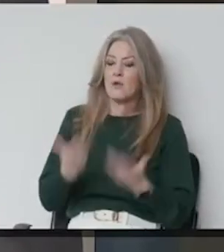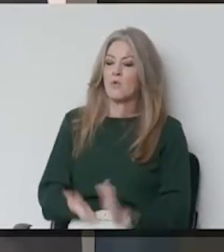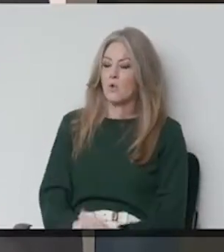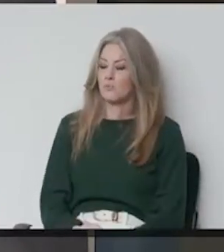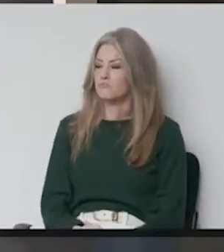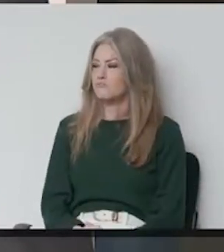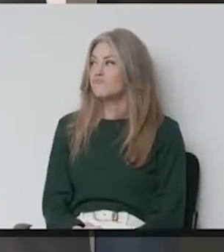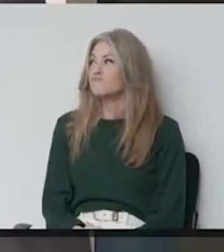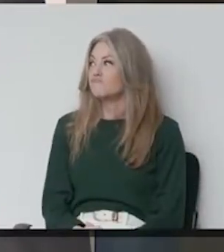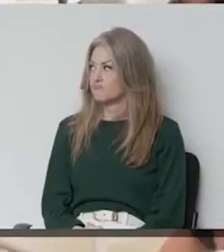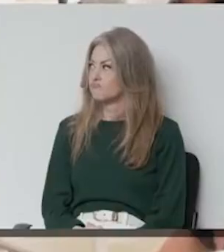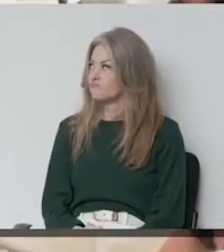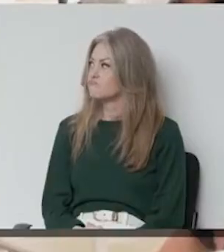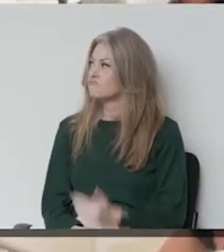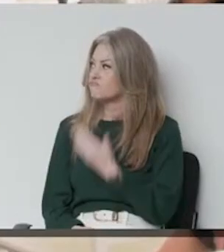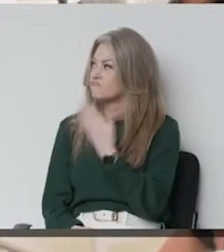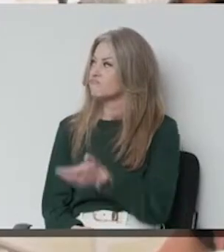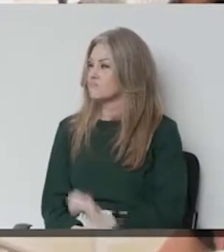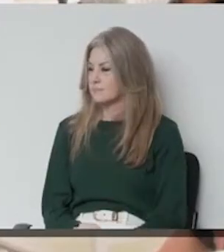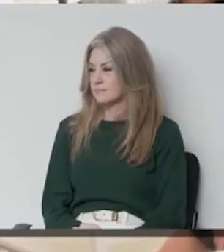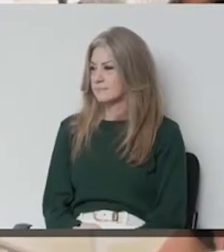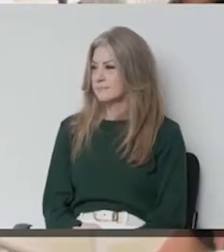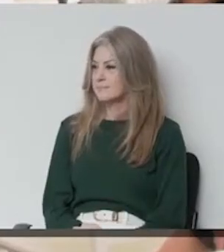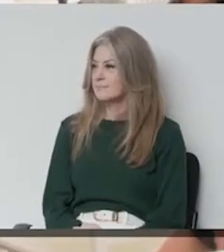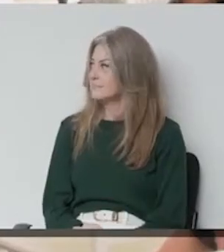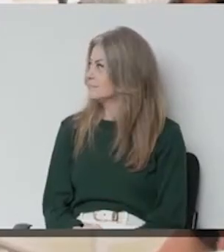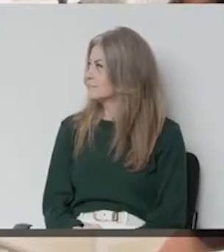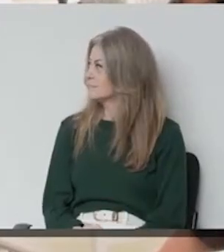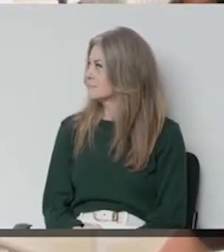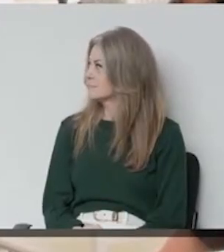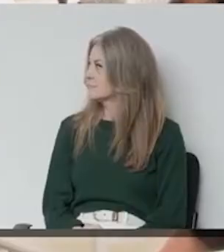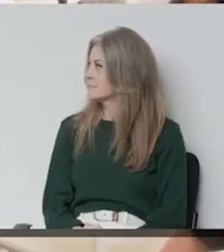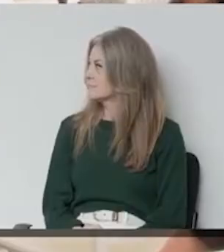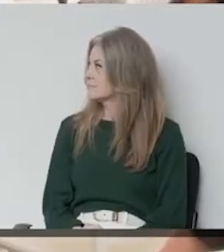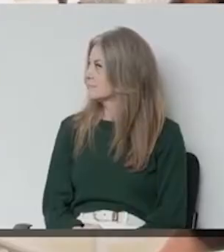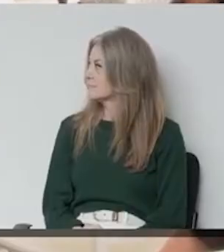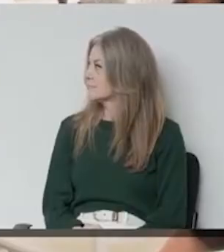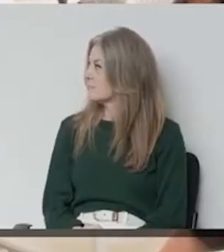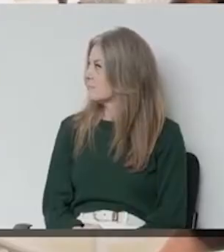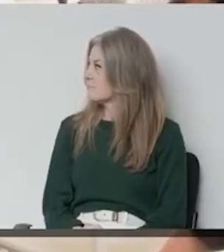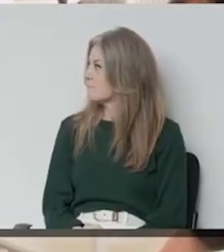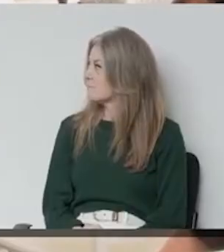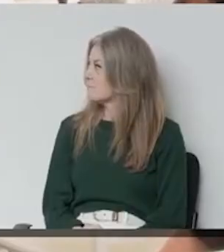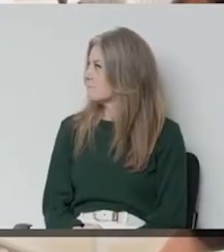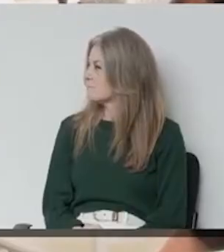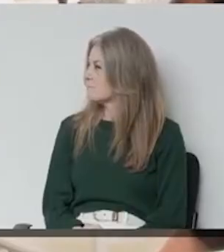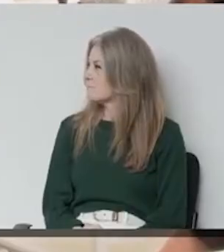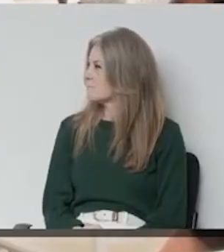Okay, thanks, Liz. Take my keyboard.